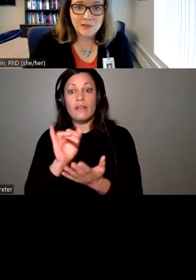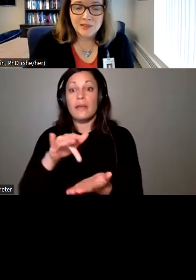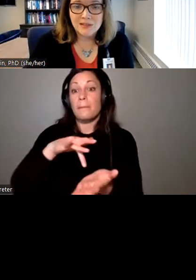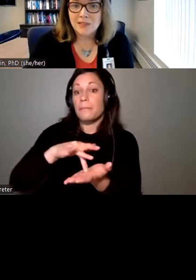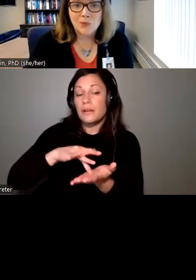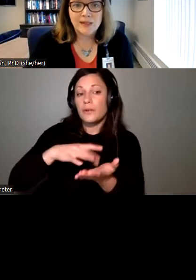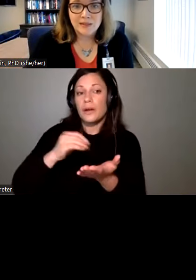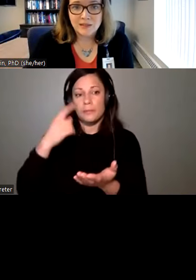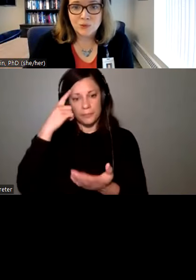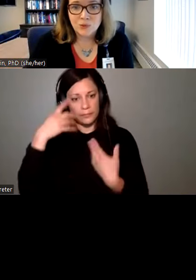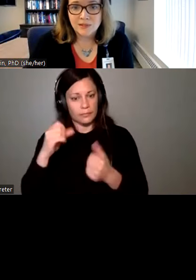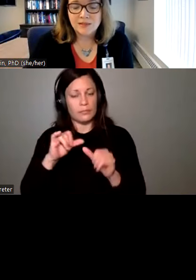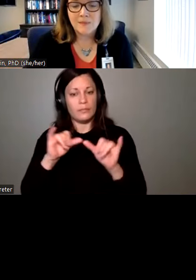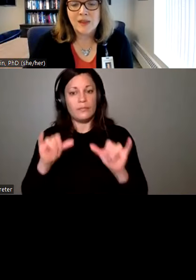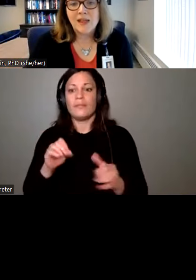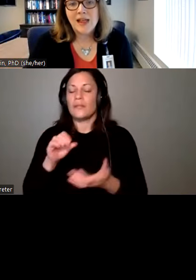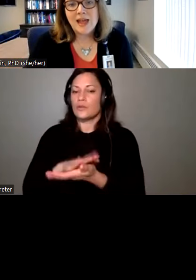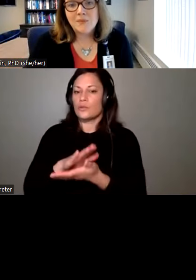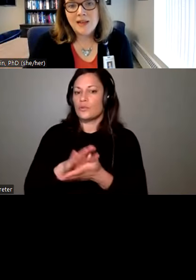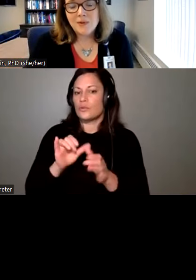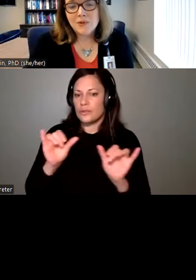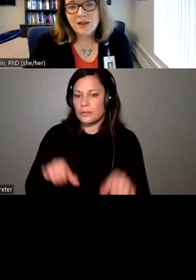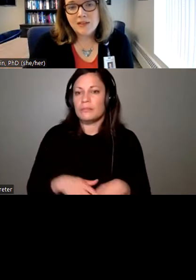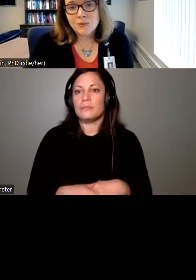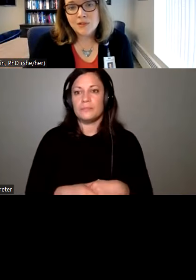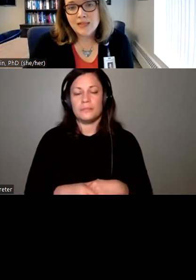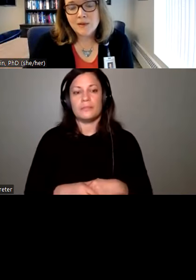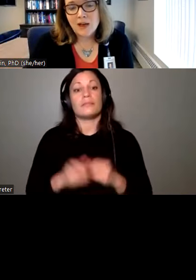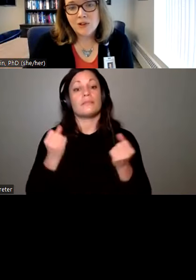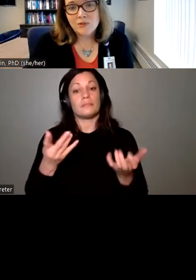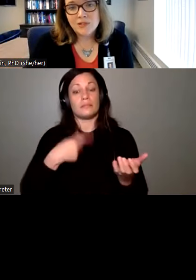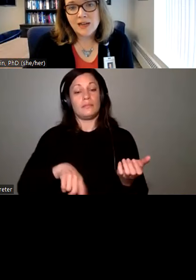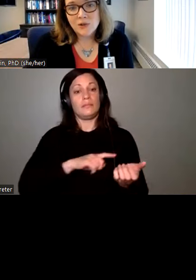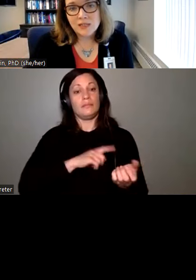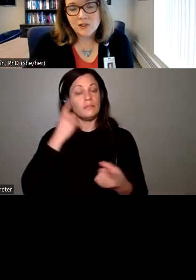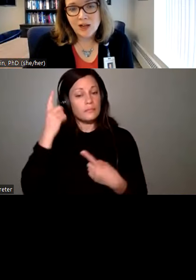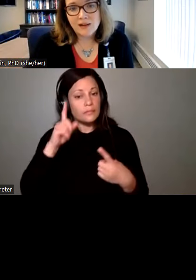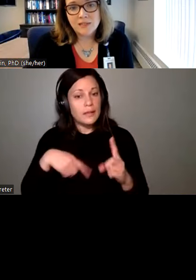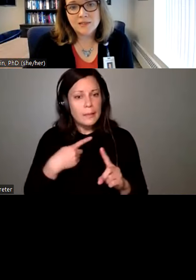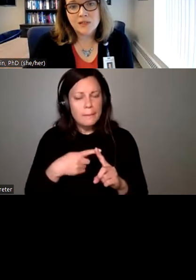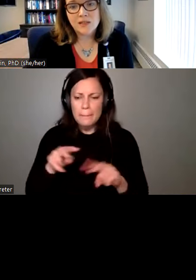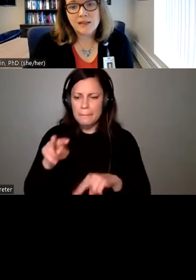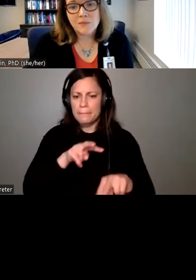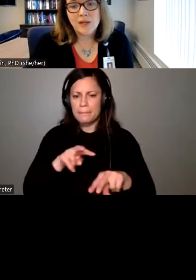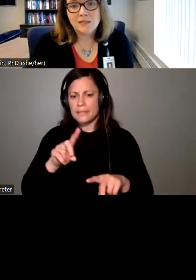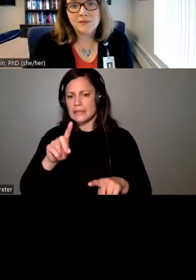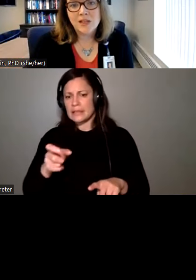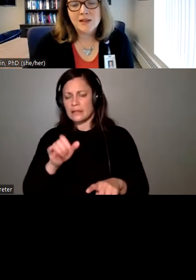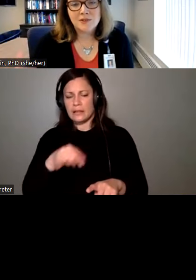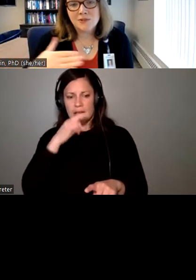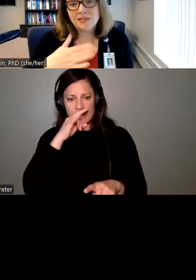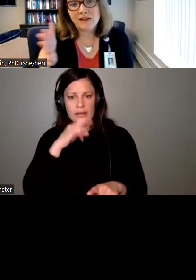mental health system, as well as the school system. And many of us will think about, you know, diagnosing a child as really the point